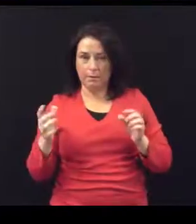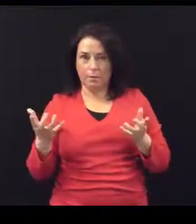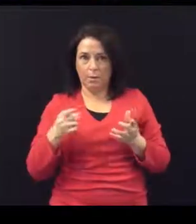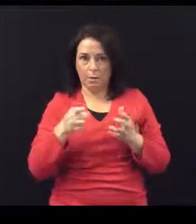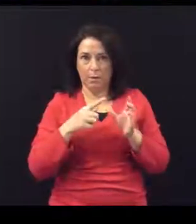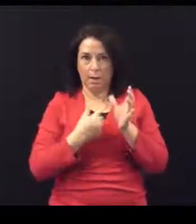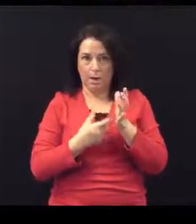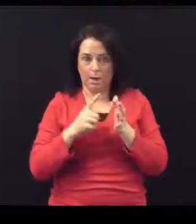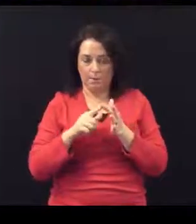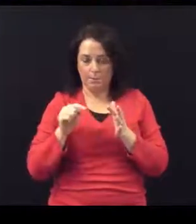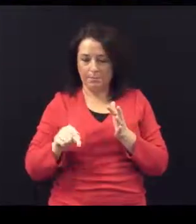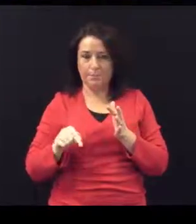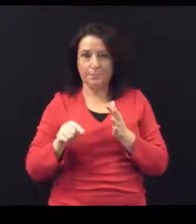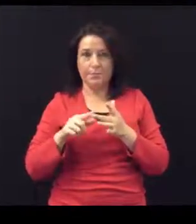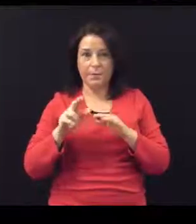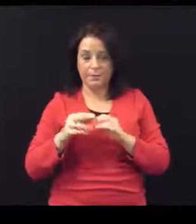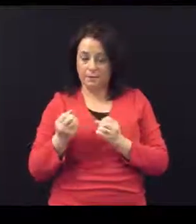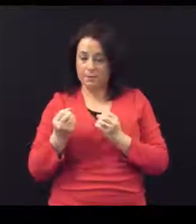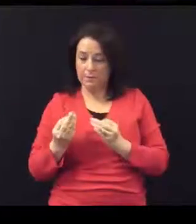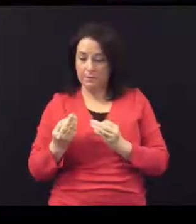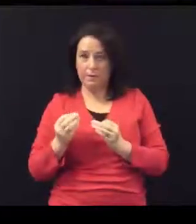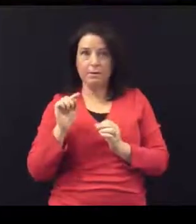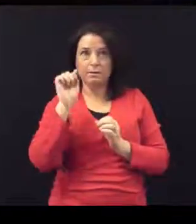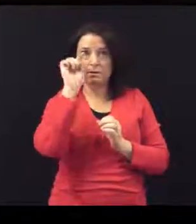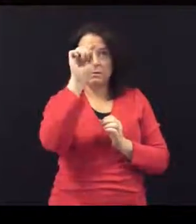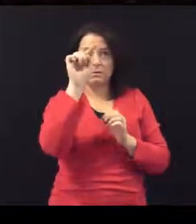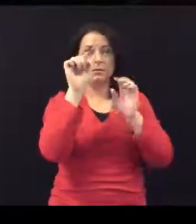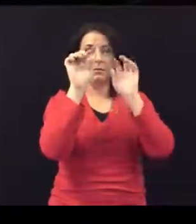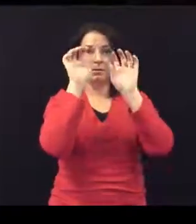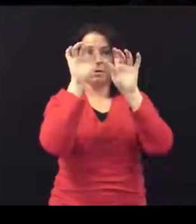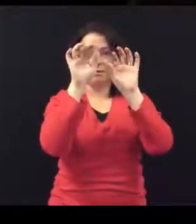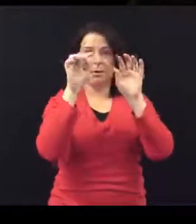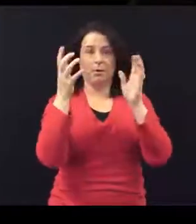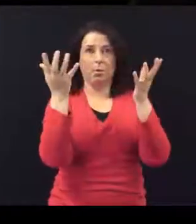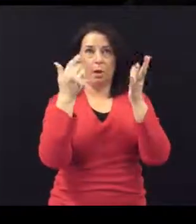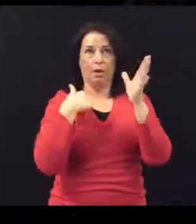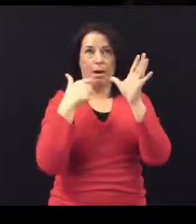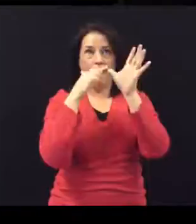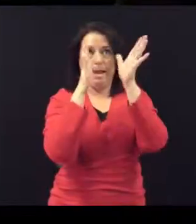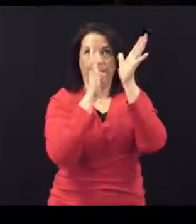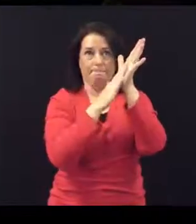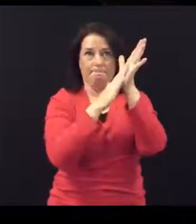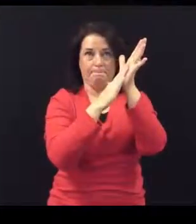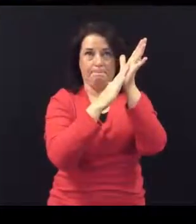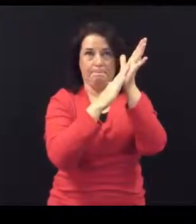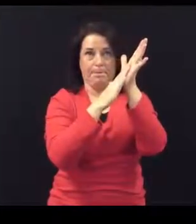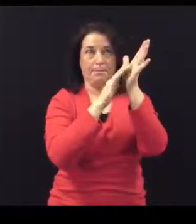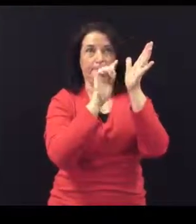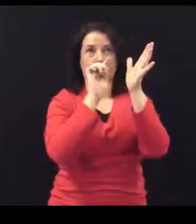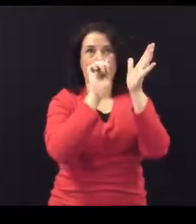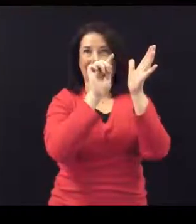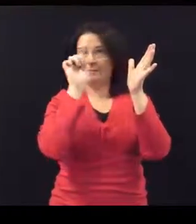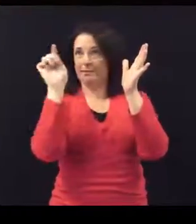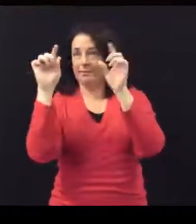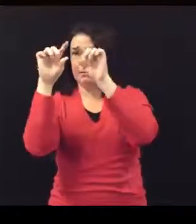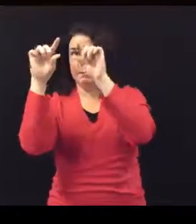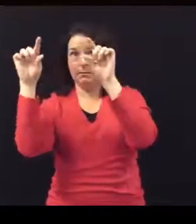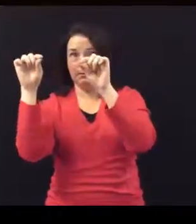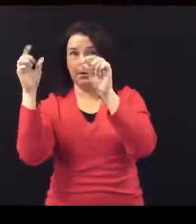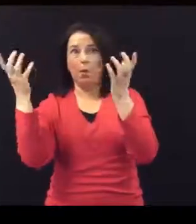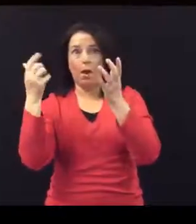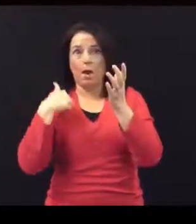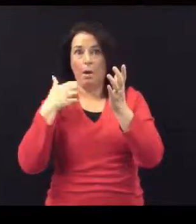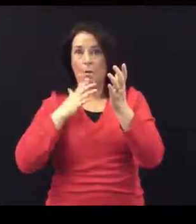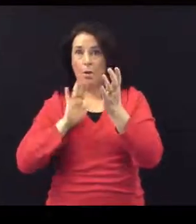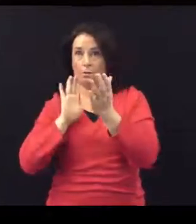not, tap in the left Current Location box and manually type in your location. To set your destination, type